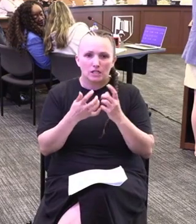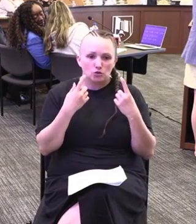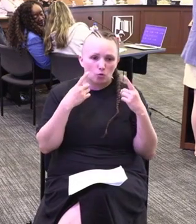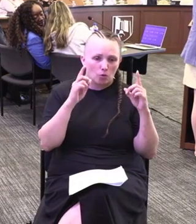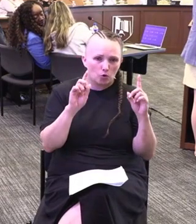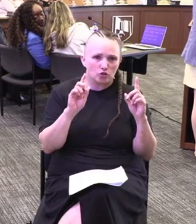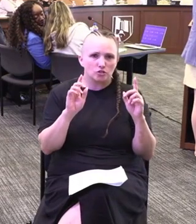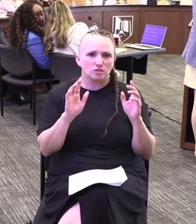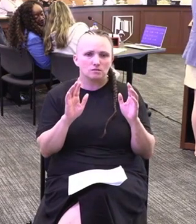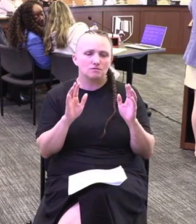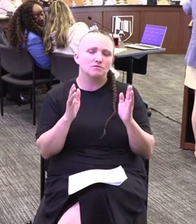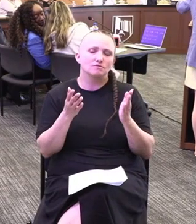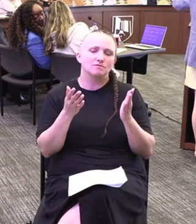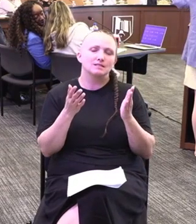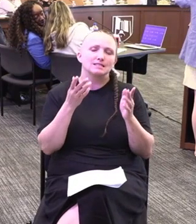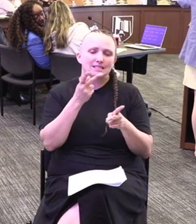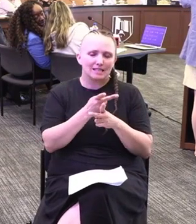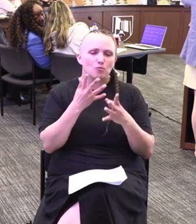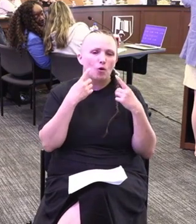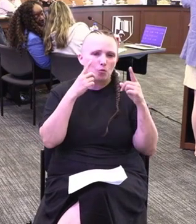doesn't.